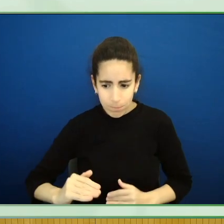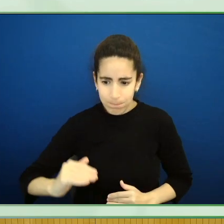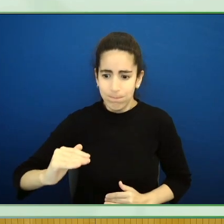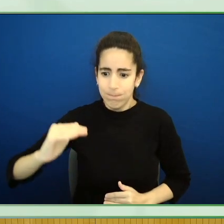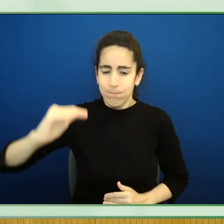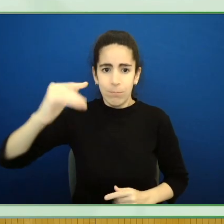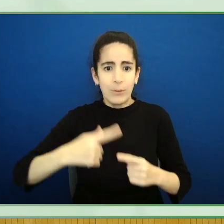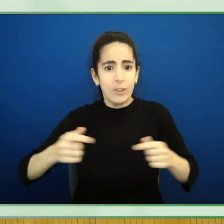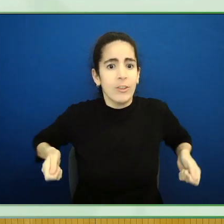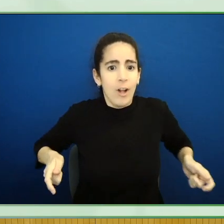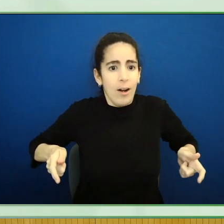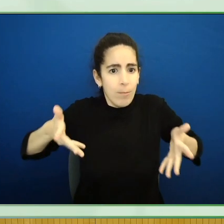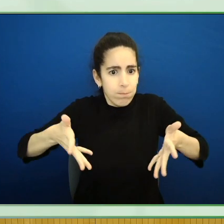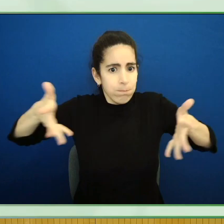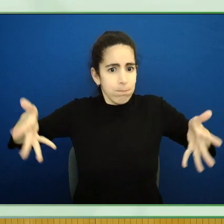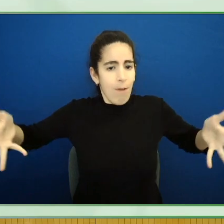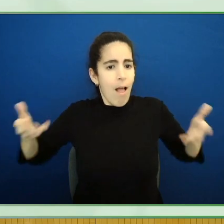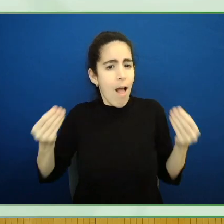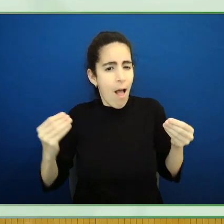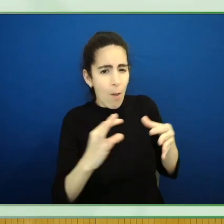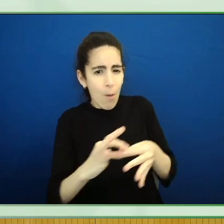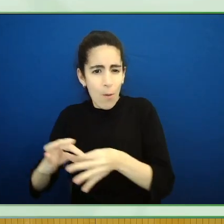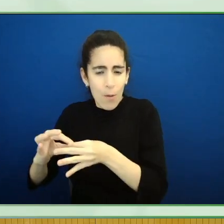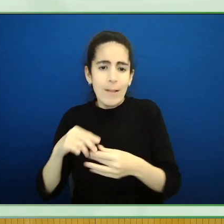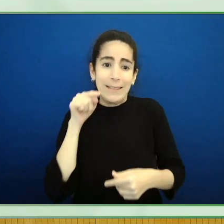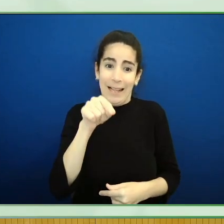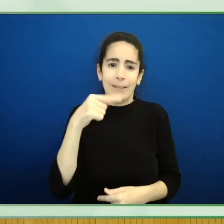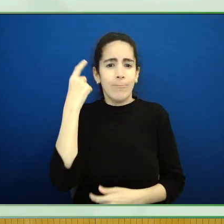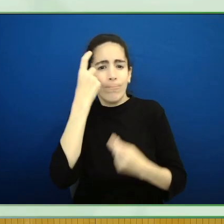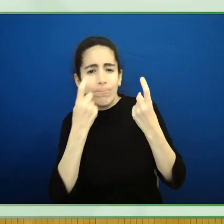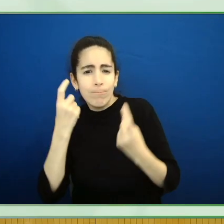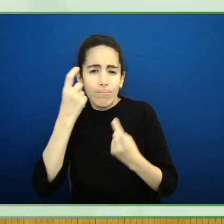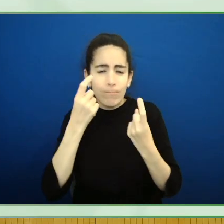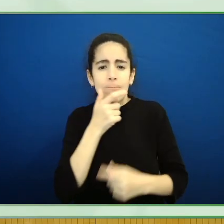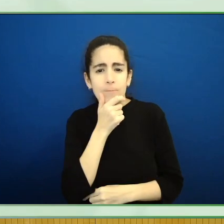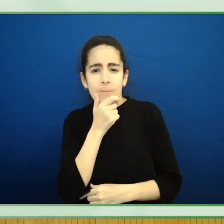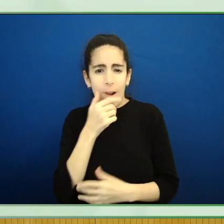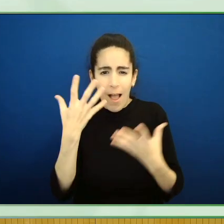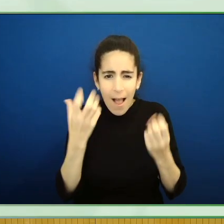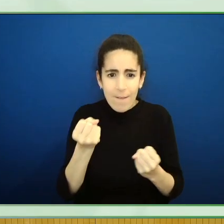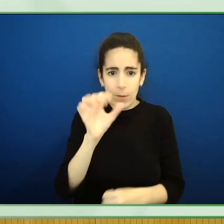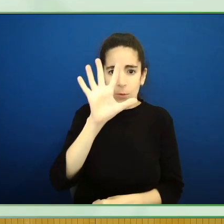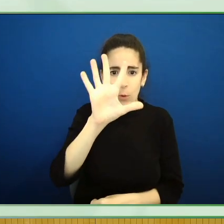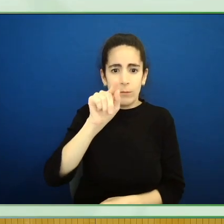So at this point, there's about 5,500 of these chairs available. Next slide, please.